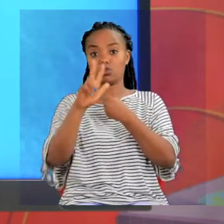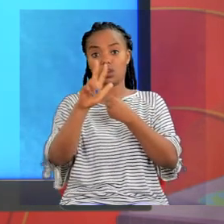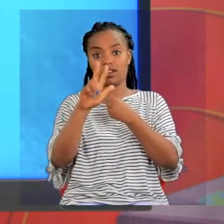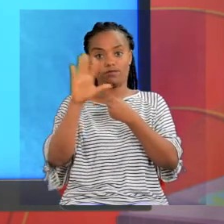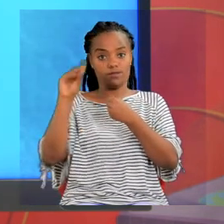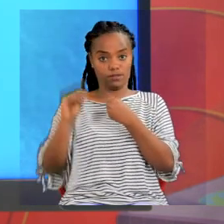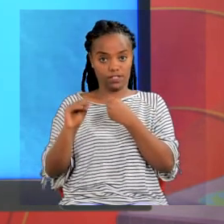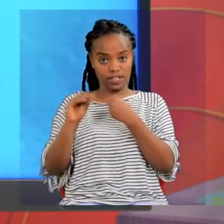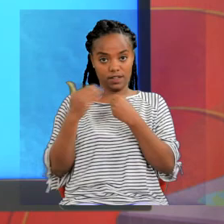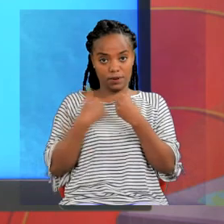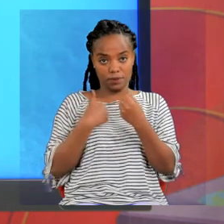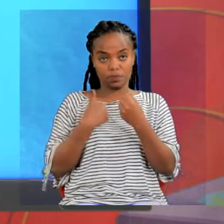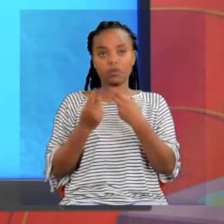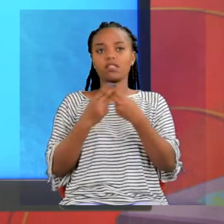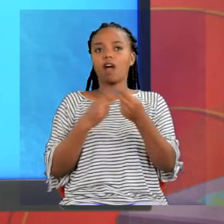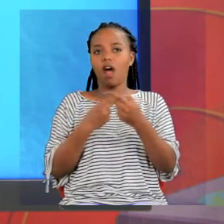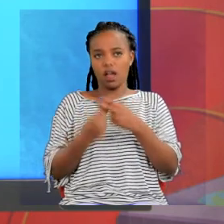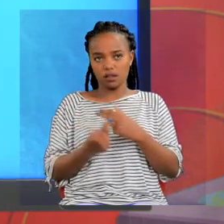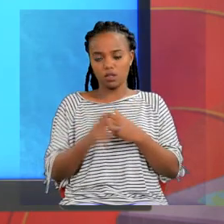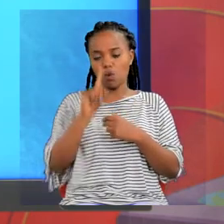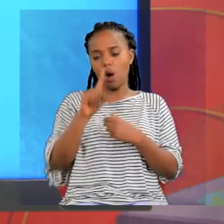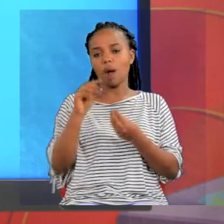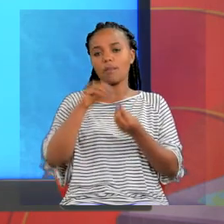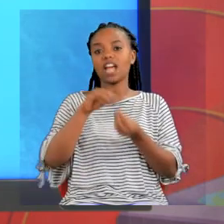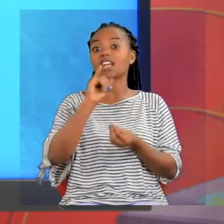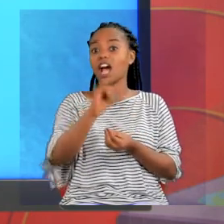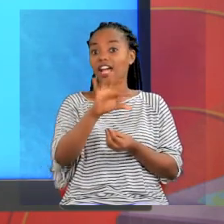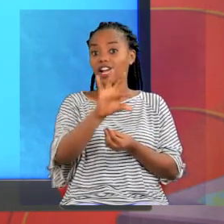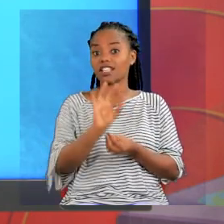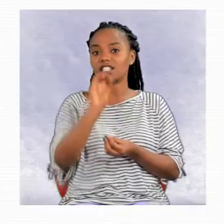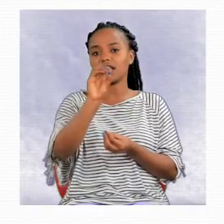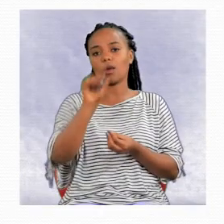350 times 1 plus I is